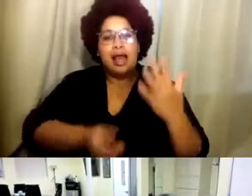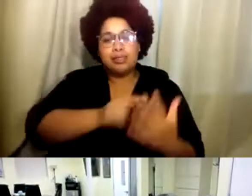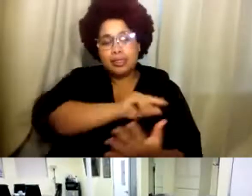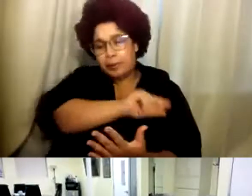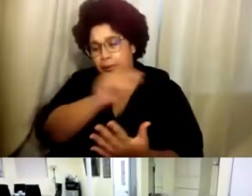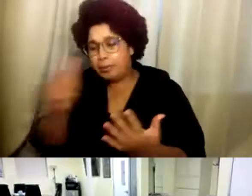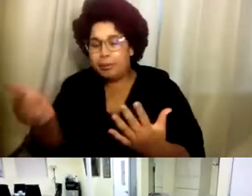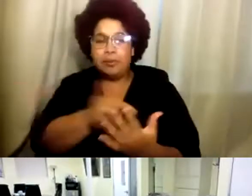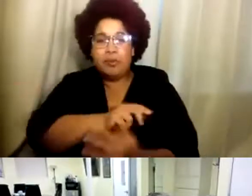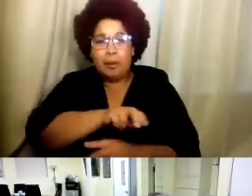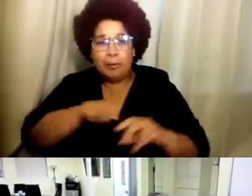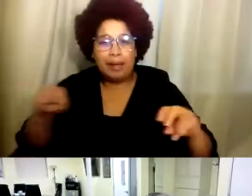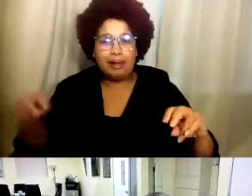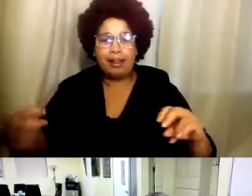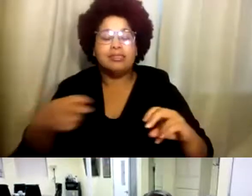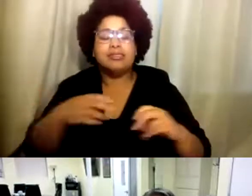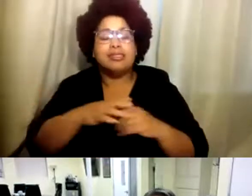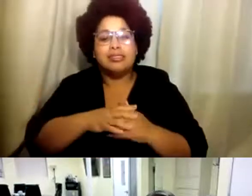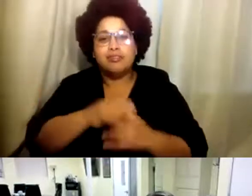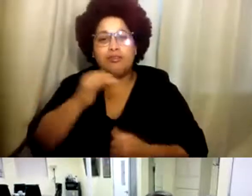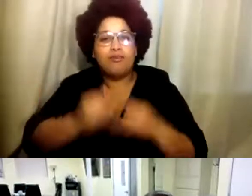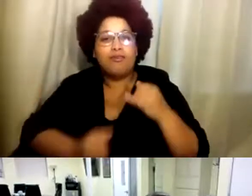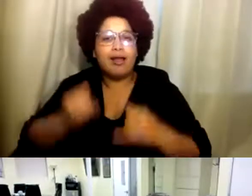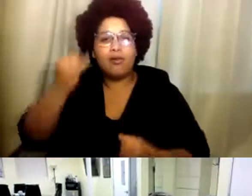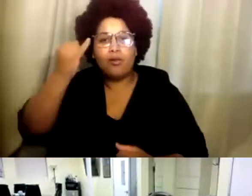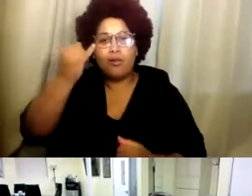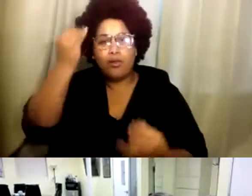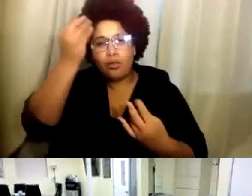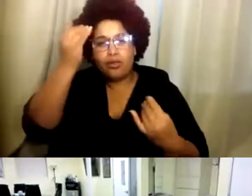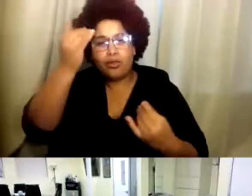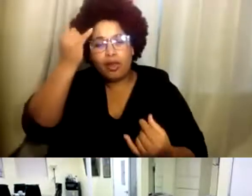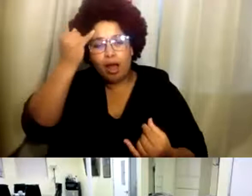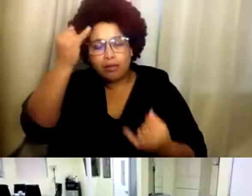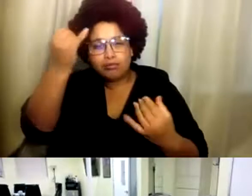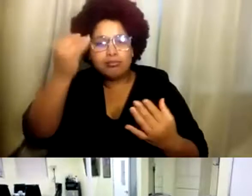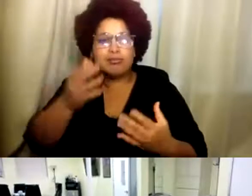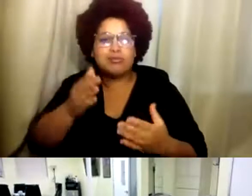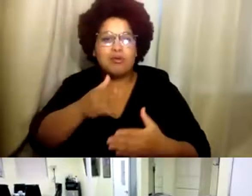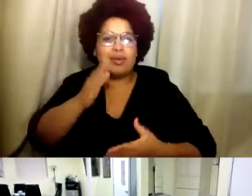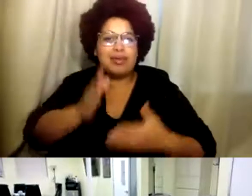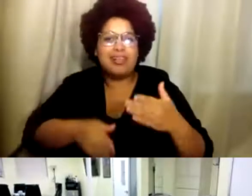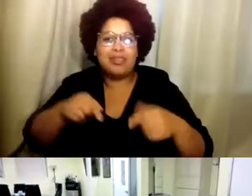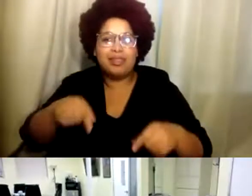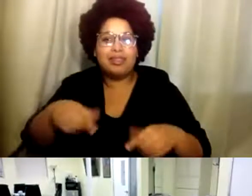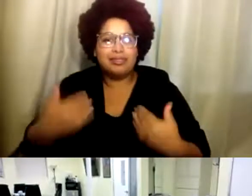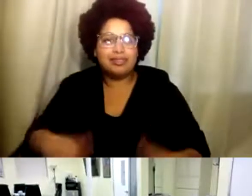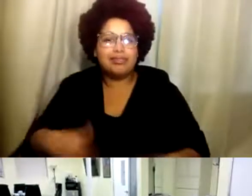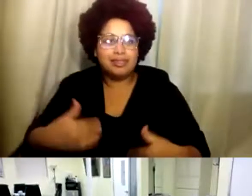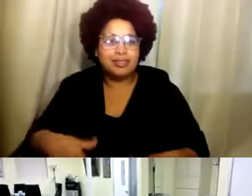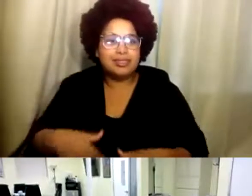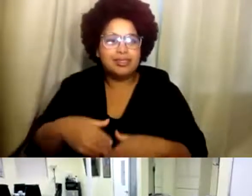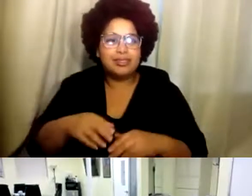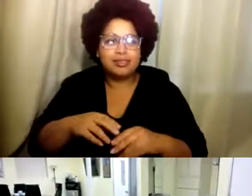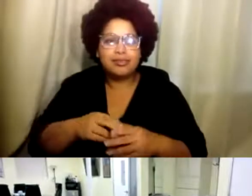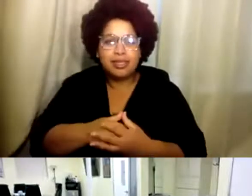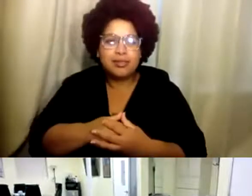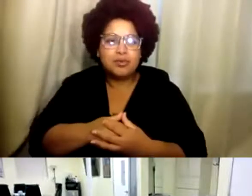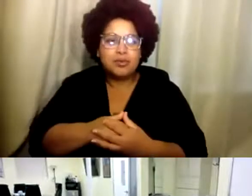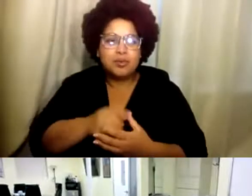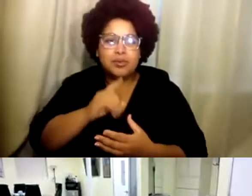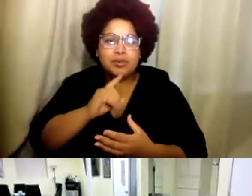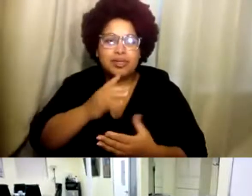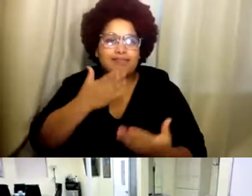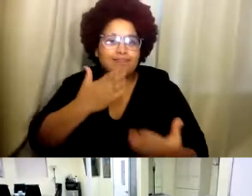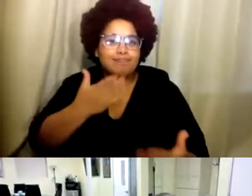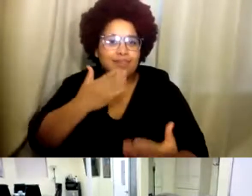all the panelists, for your final thoughts on this as we wrap up on this. Great, it's been very informative to me. I appreciate all your information